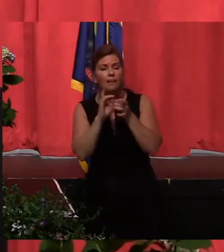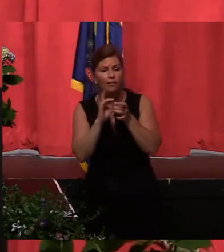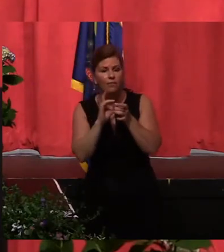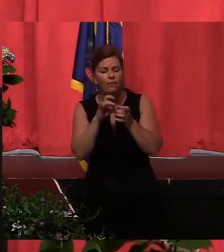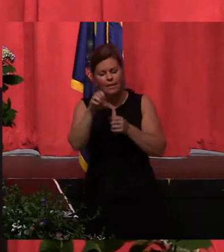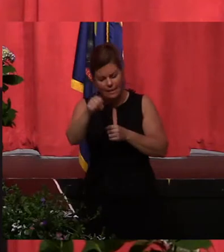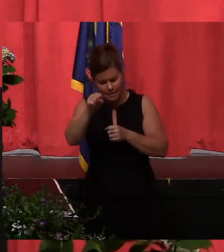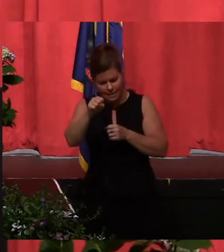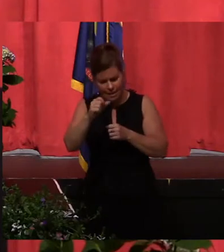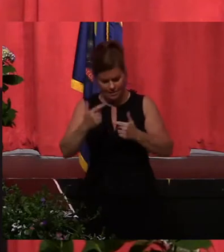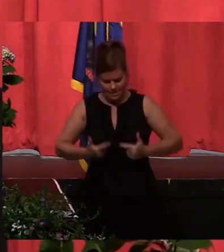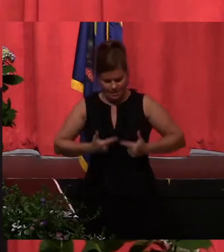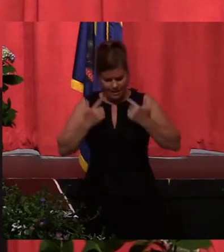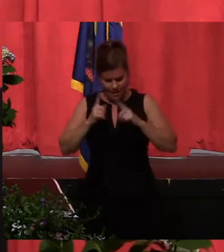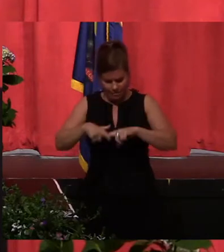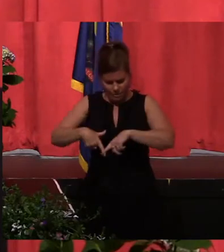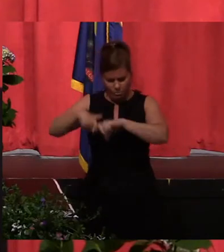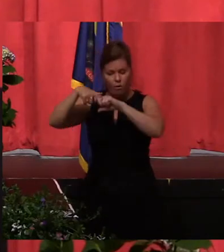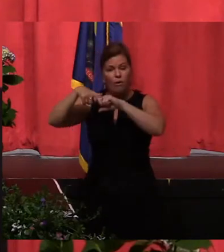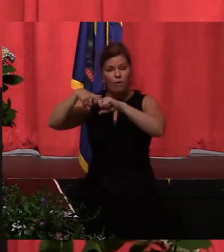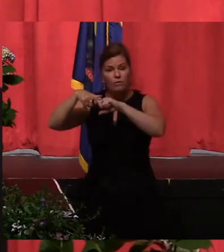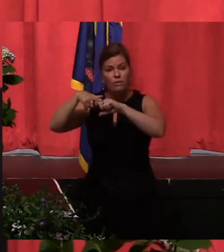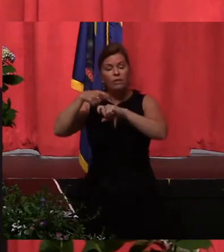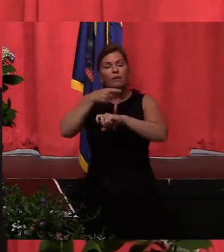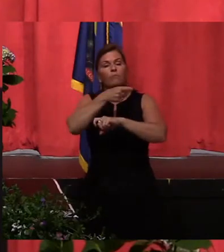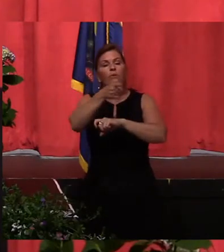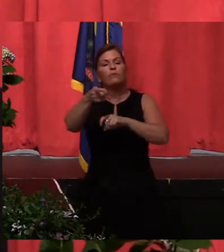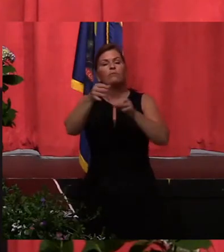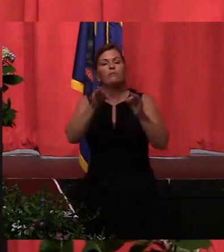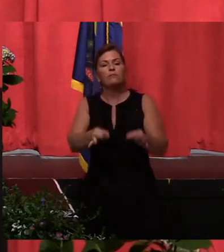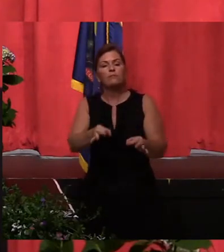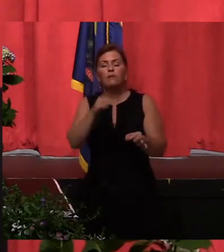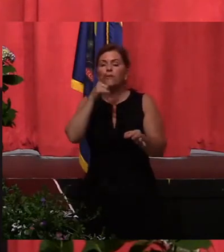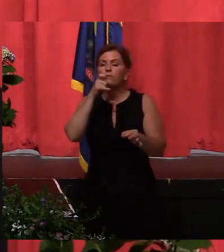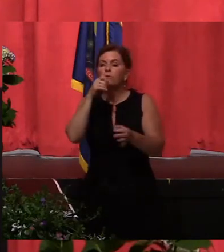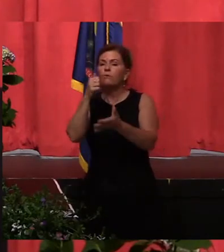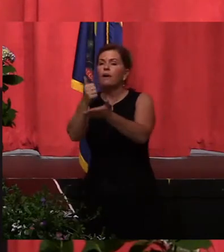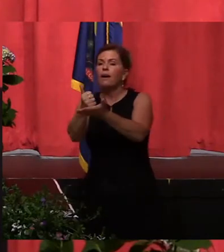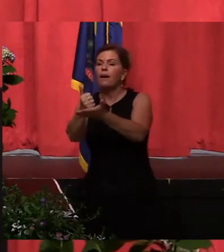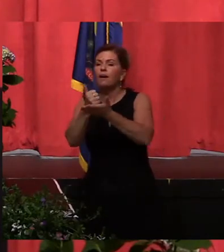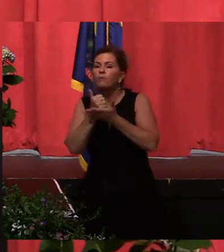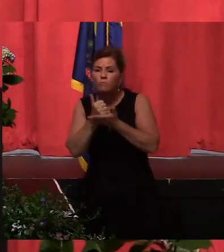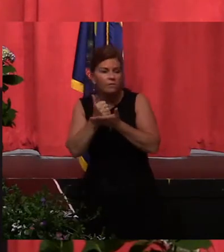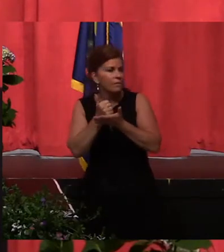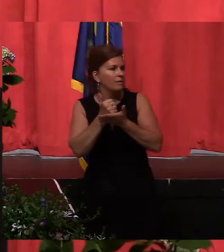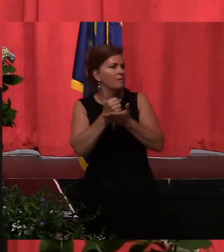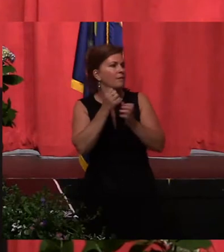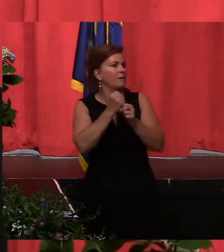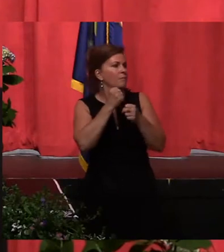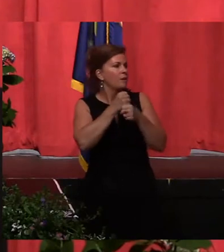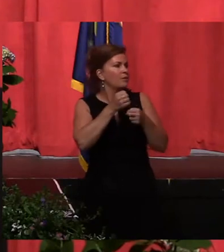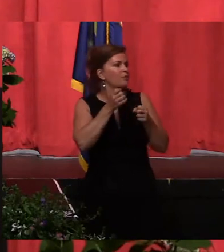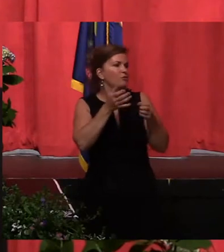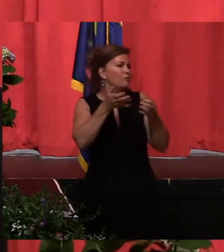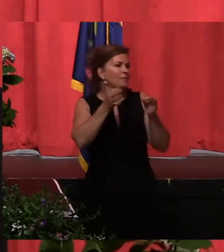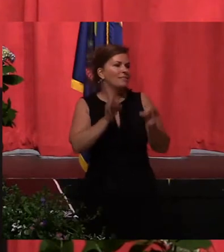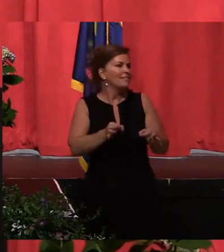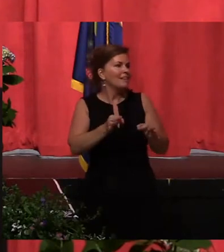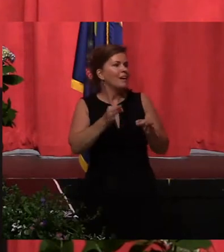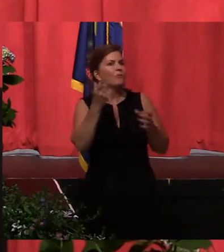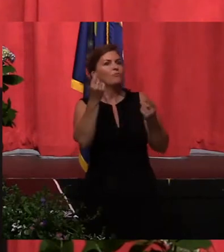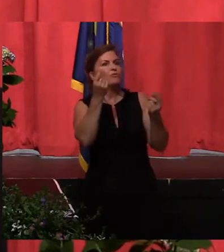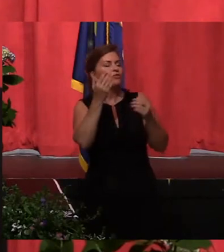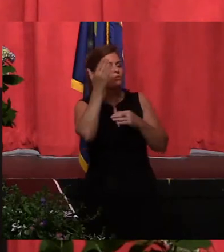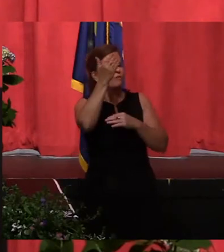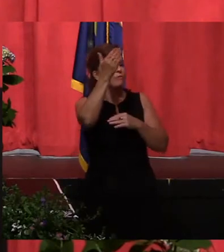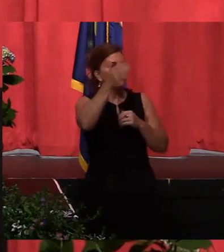but you get to choose who will help define you and your purpose and influence you in the future, and how you'll